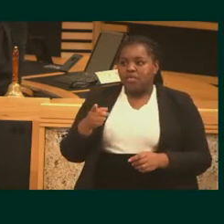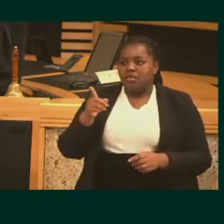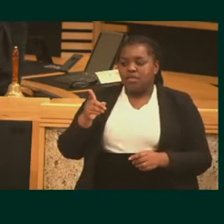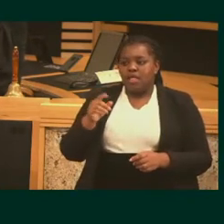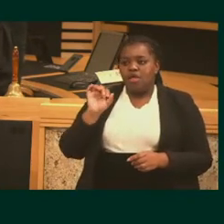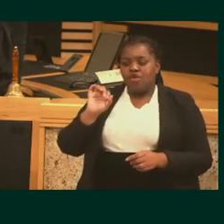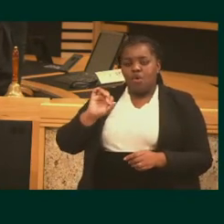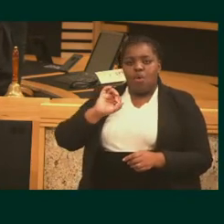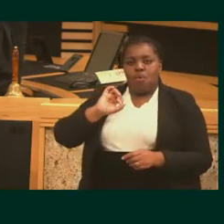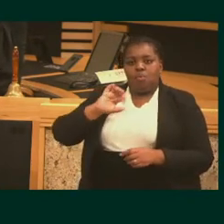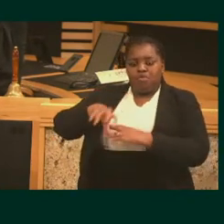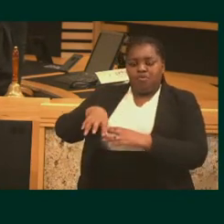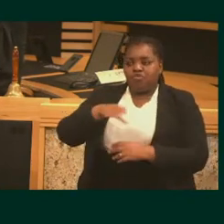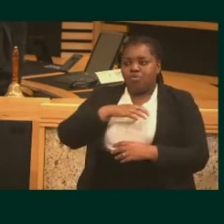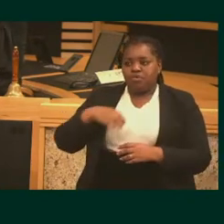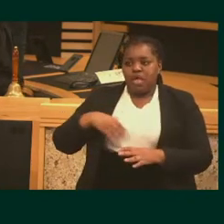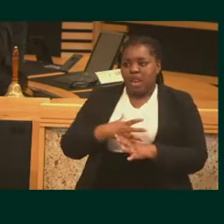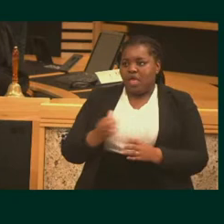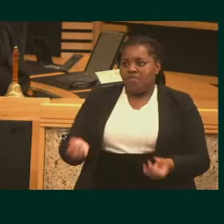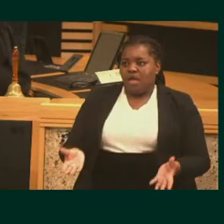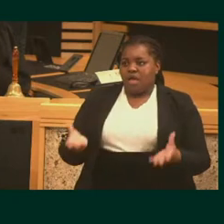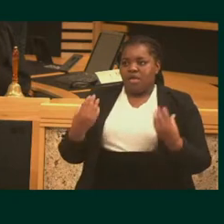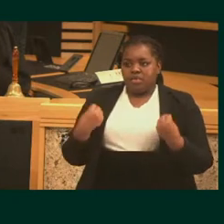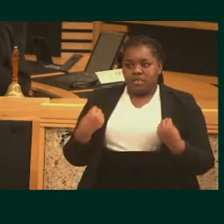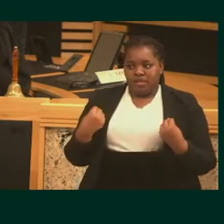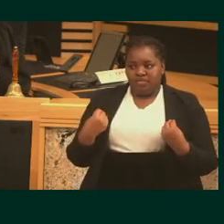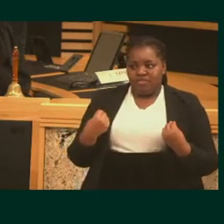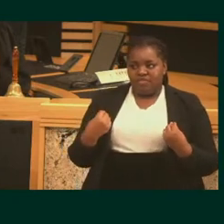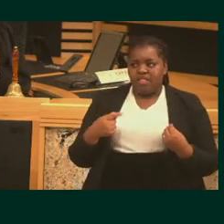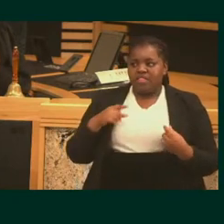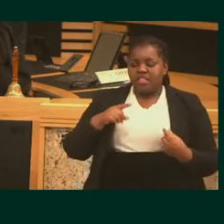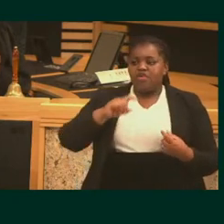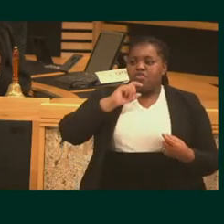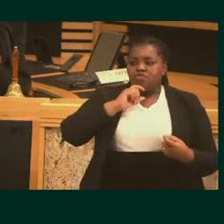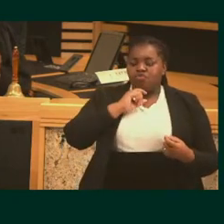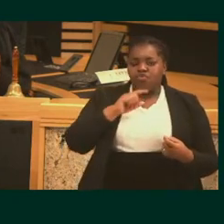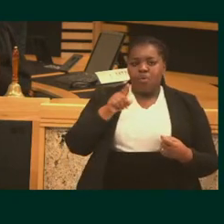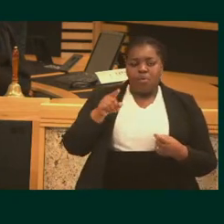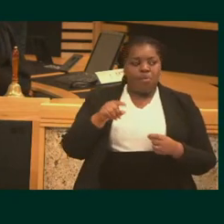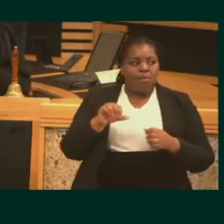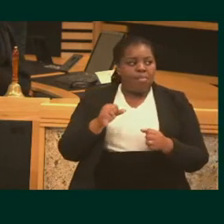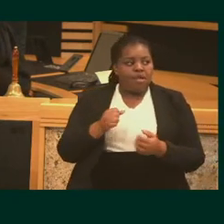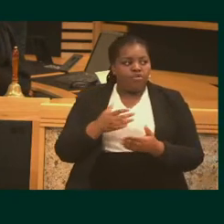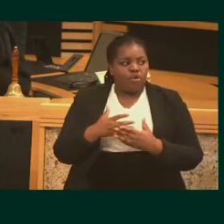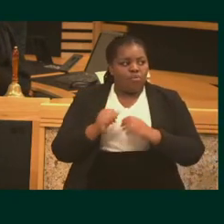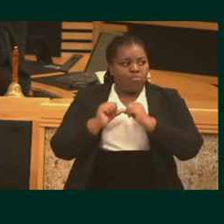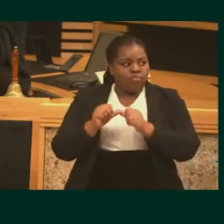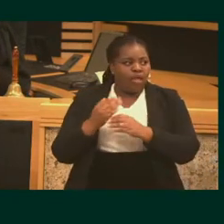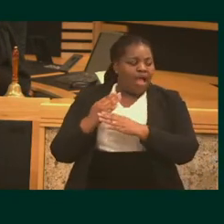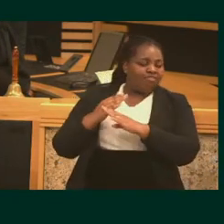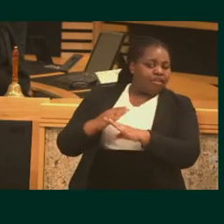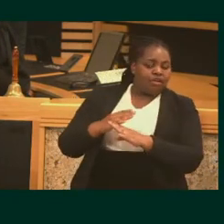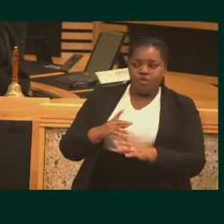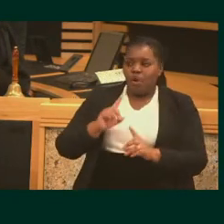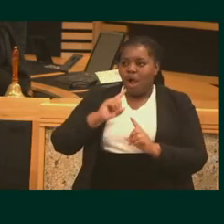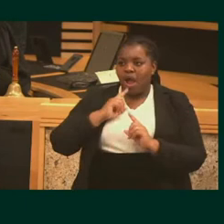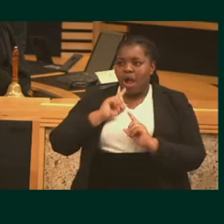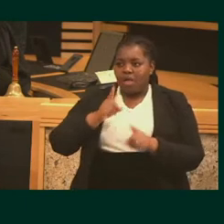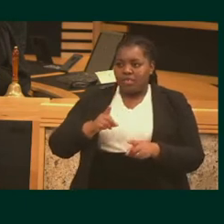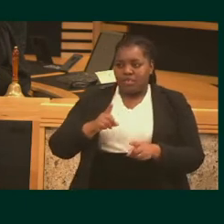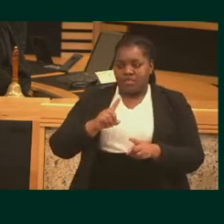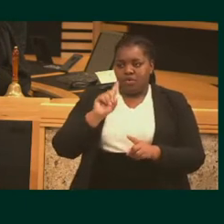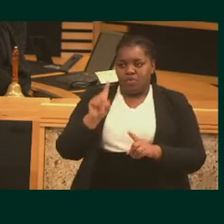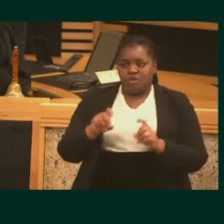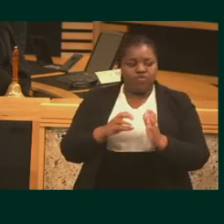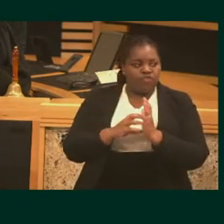commissioner did not receive the petition and uses this as a basis to then go on and avoid answering questions pertaining to